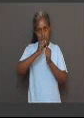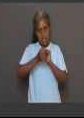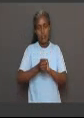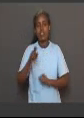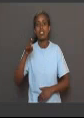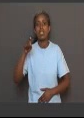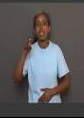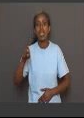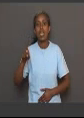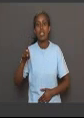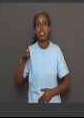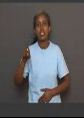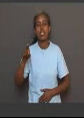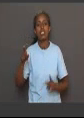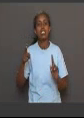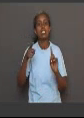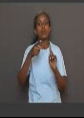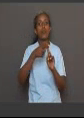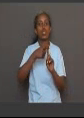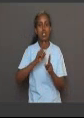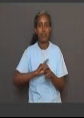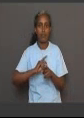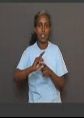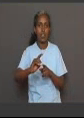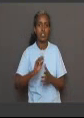x in a positive direction.